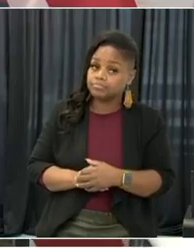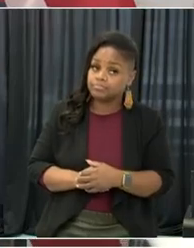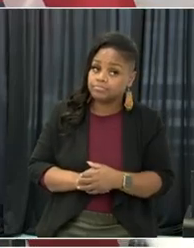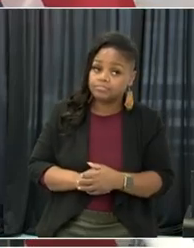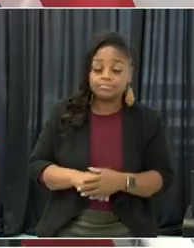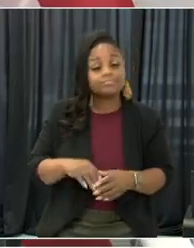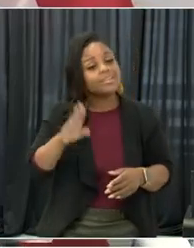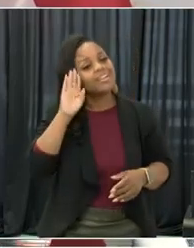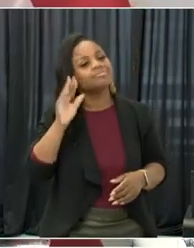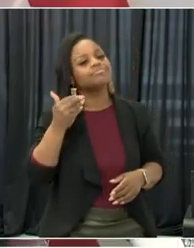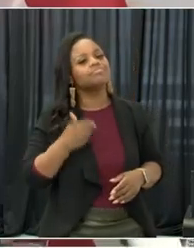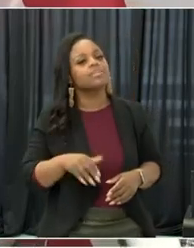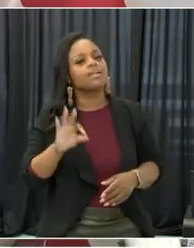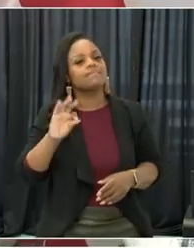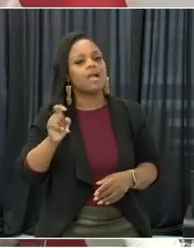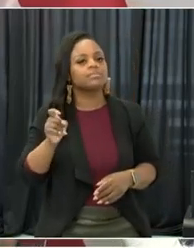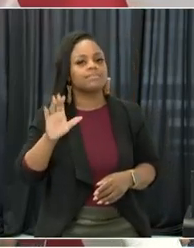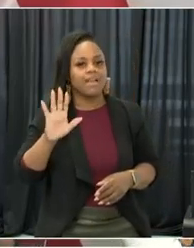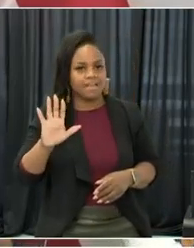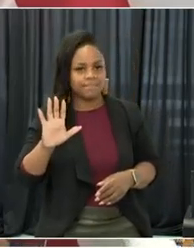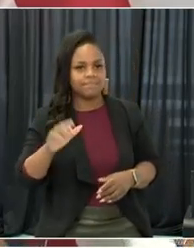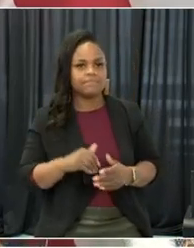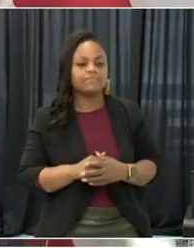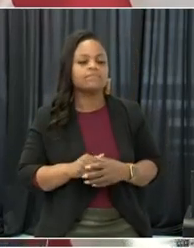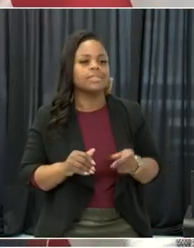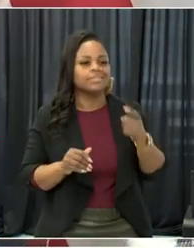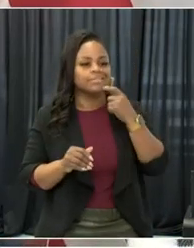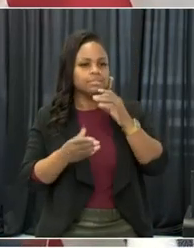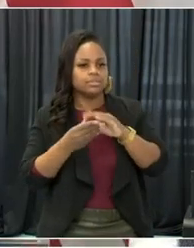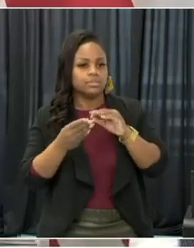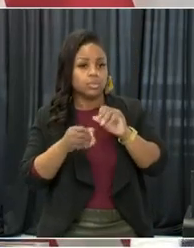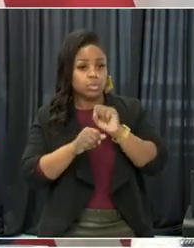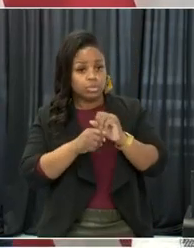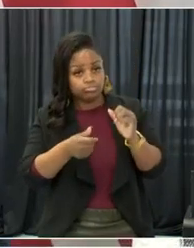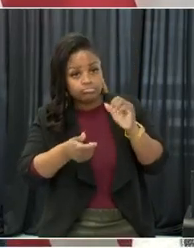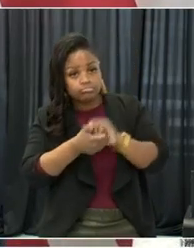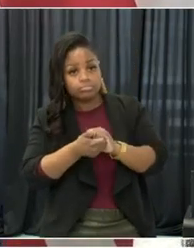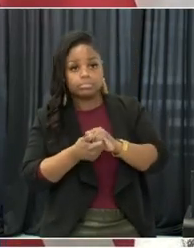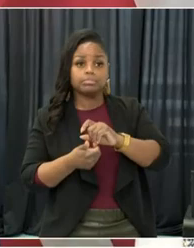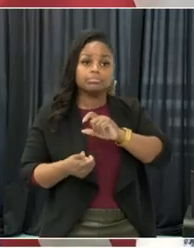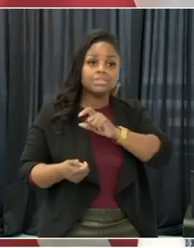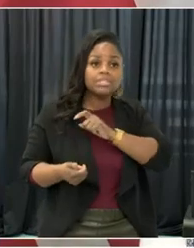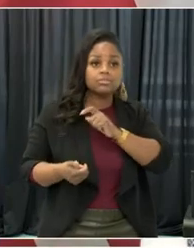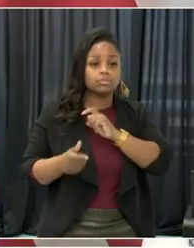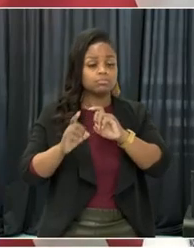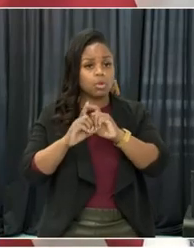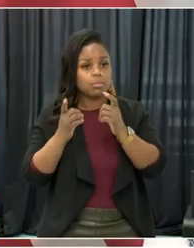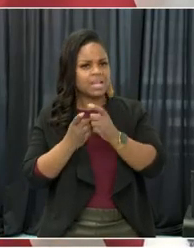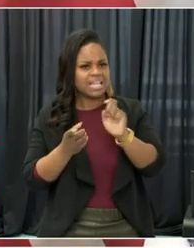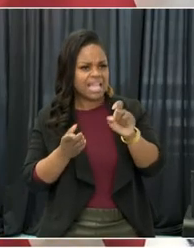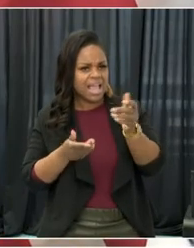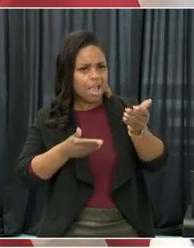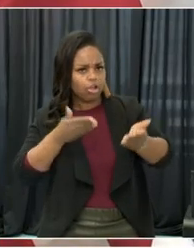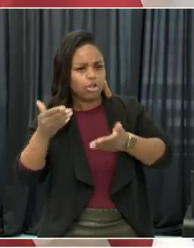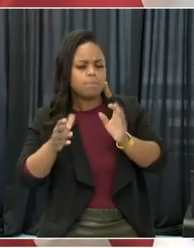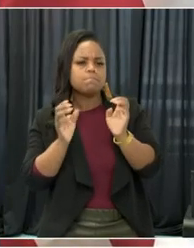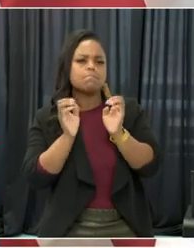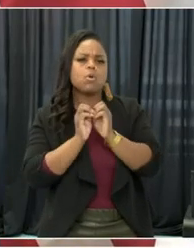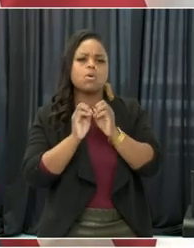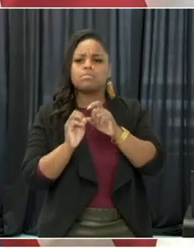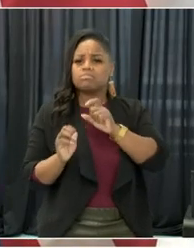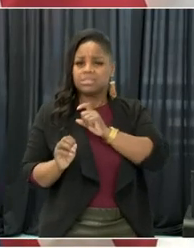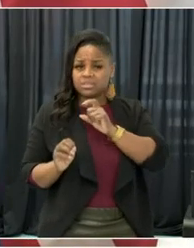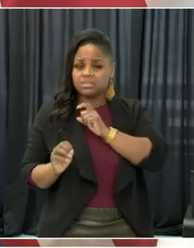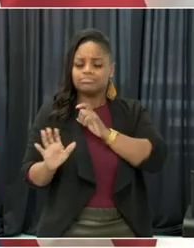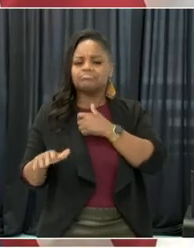Box 5. You talked about working with the police department. You need to hire more police officers. I know this has been